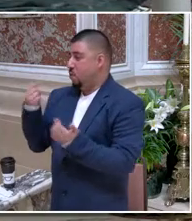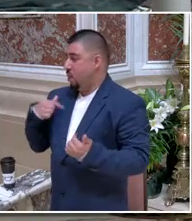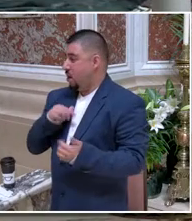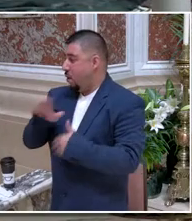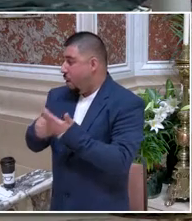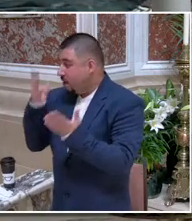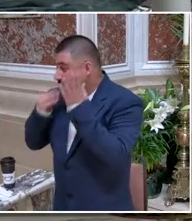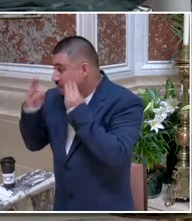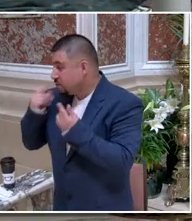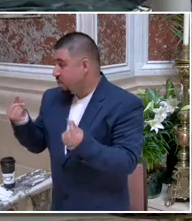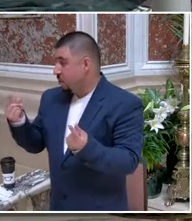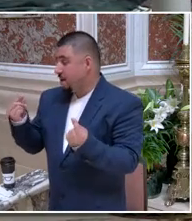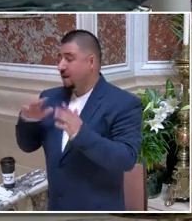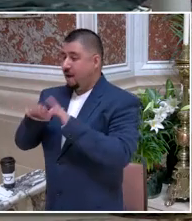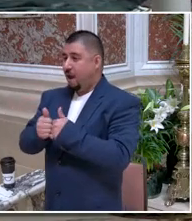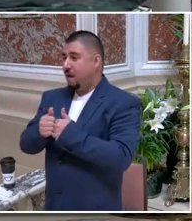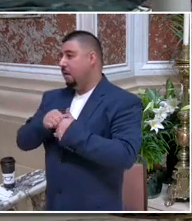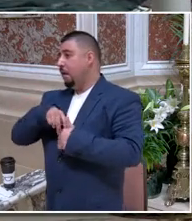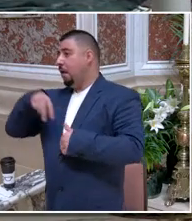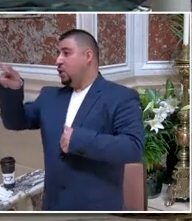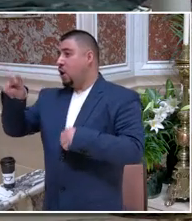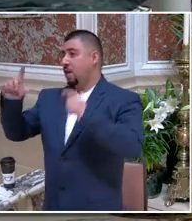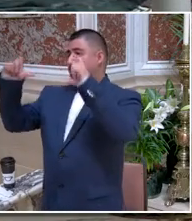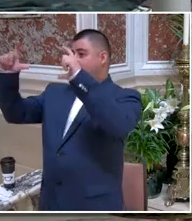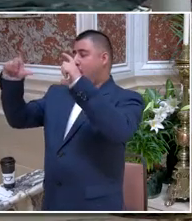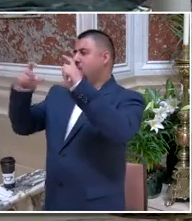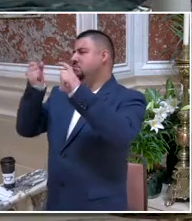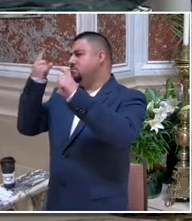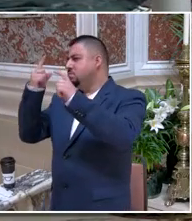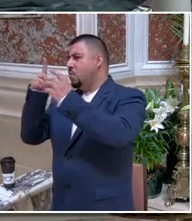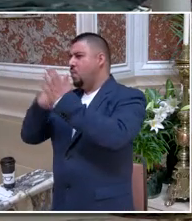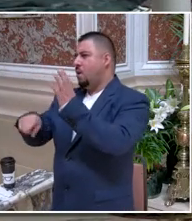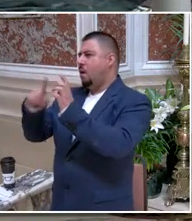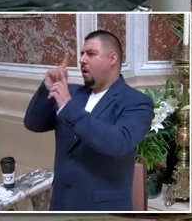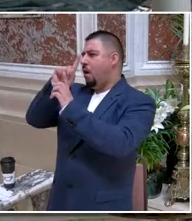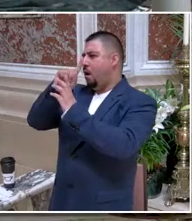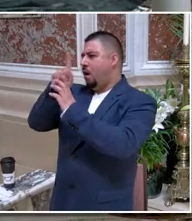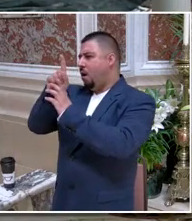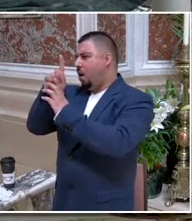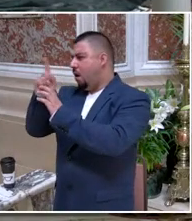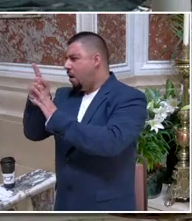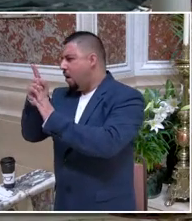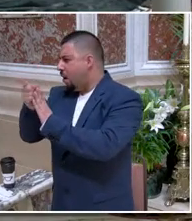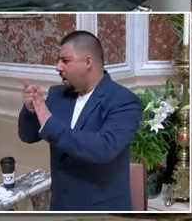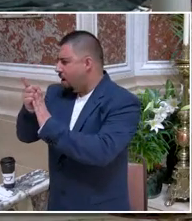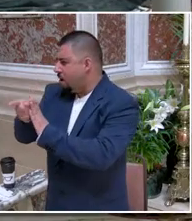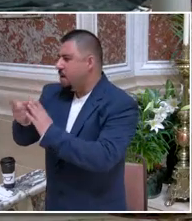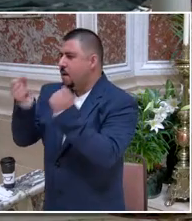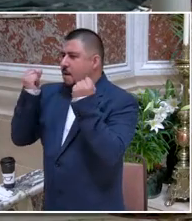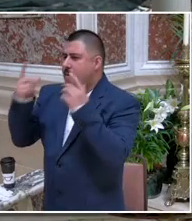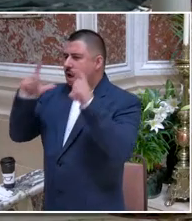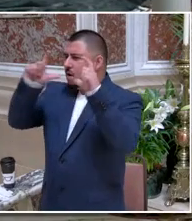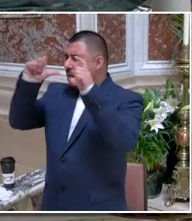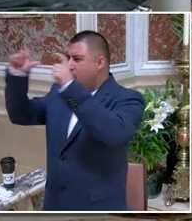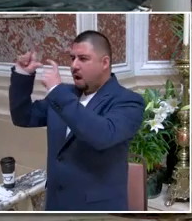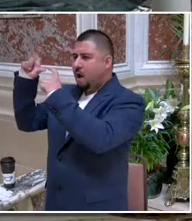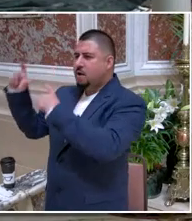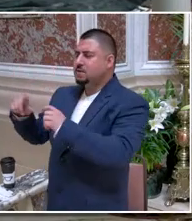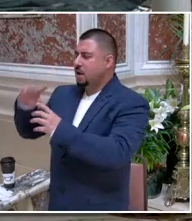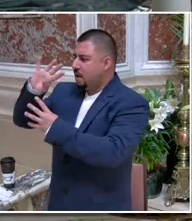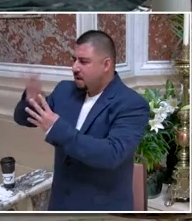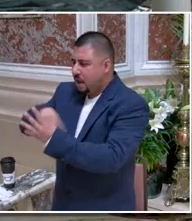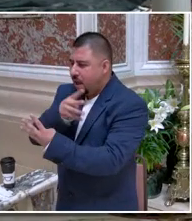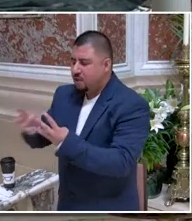learned is how to tell time. We have countless clocks,